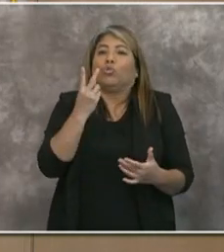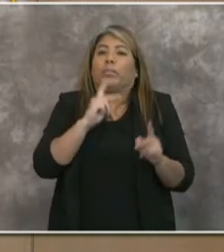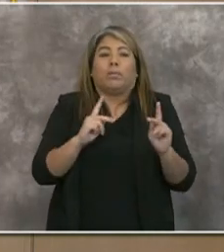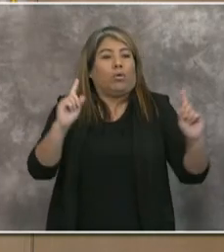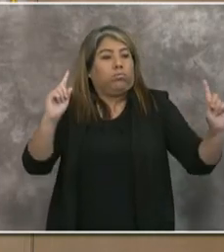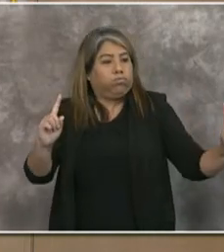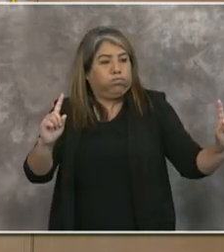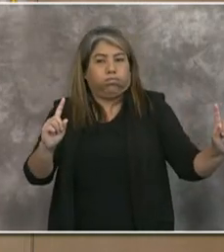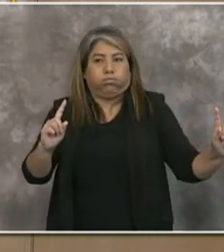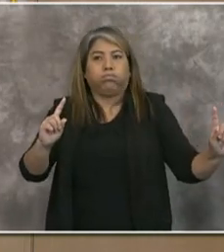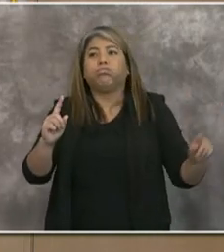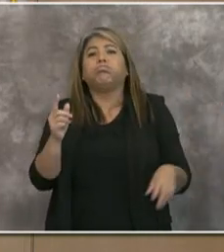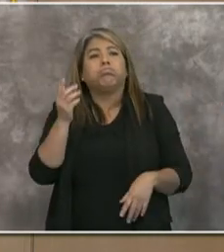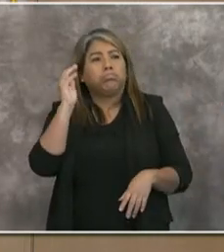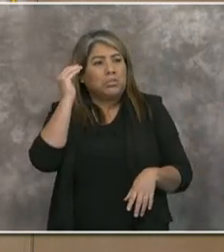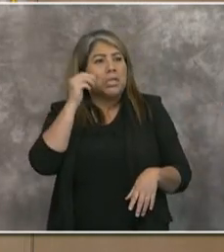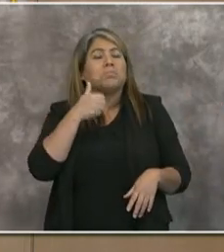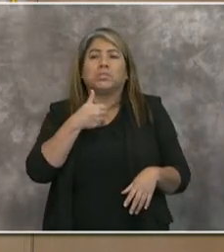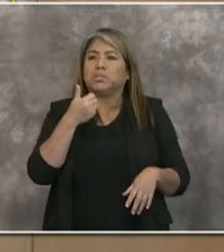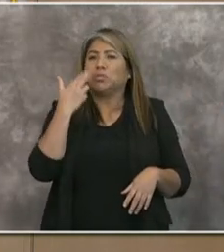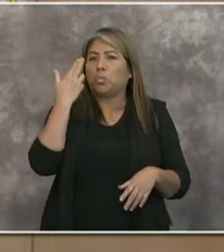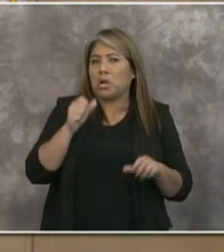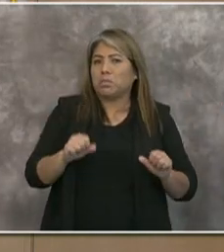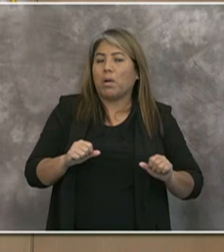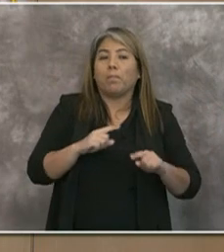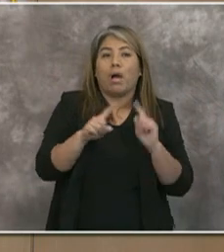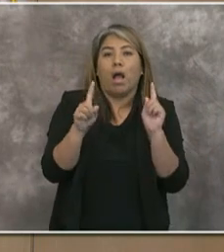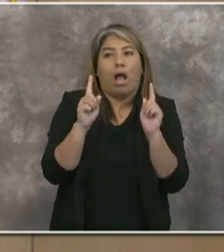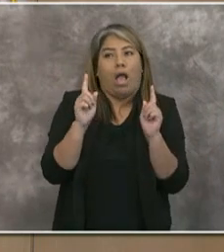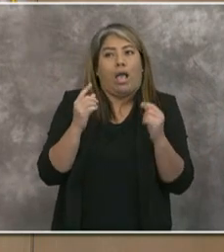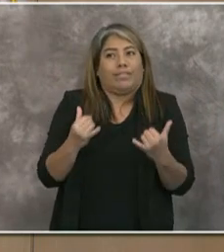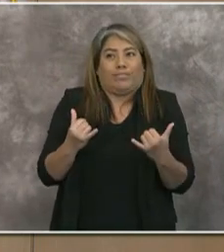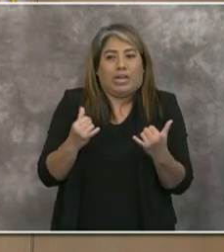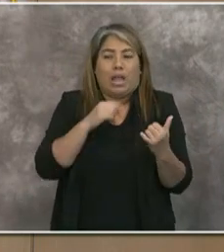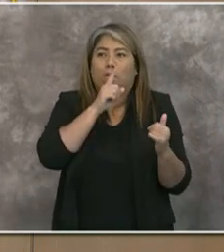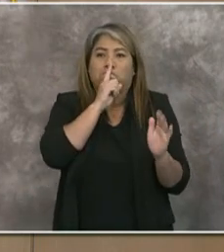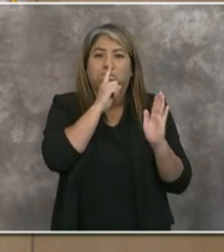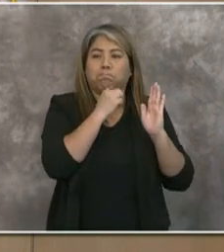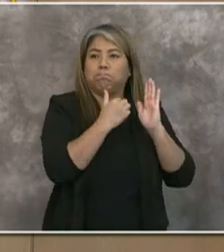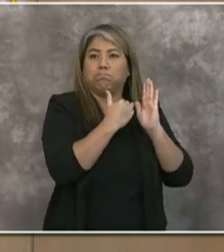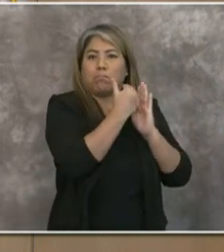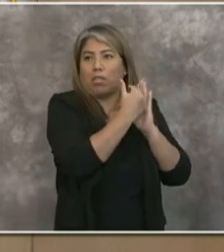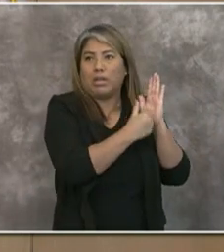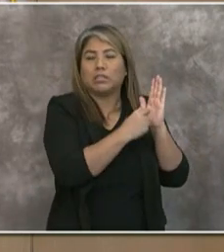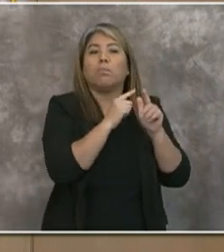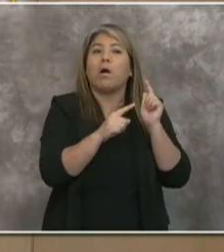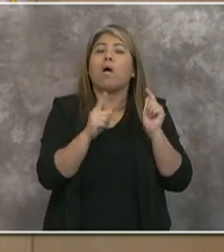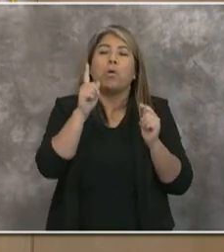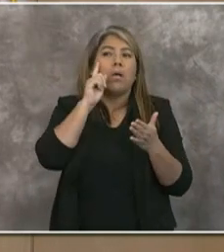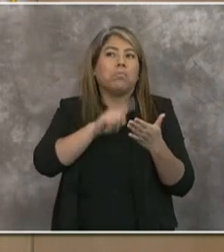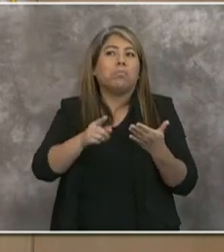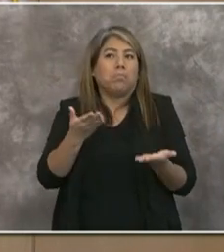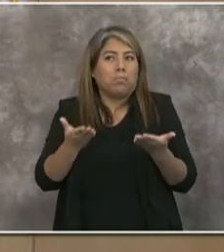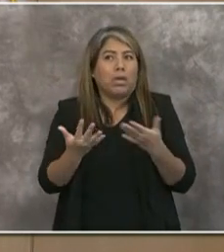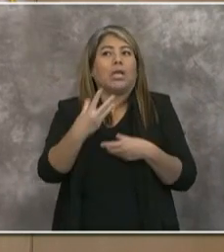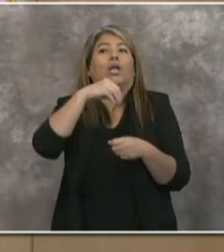play, that seems reasonable, but at this point, they are not included, but we will explore including them in the